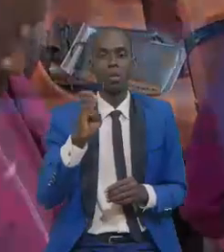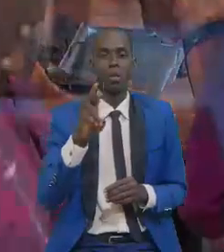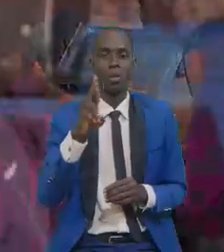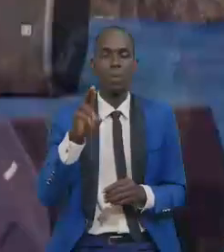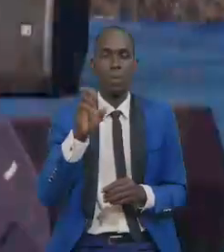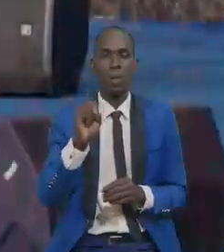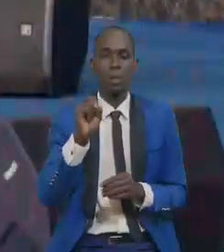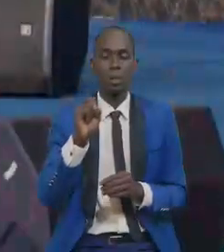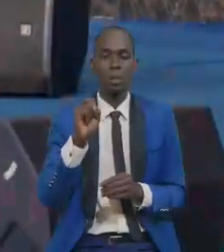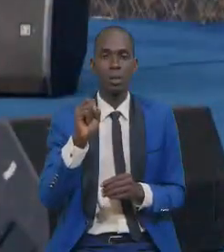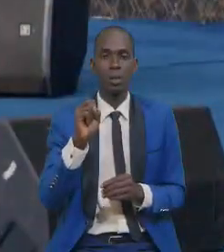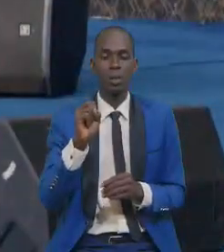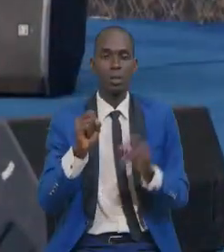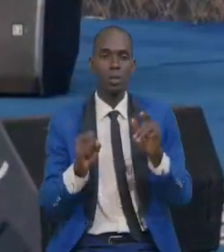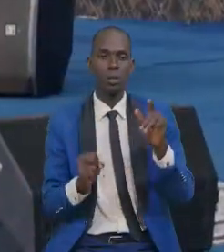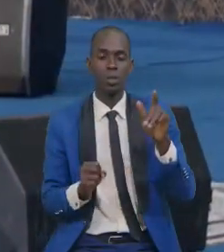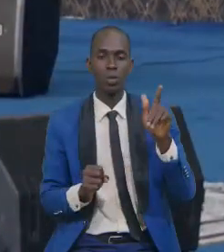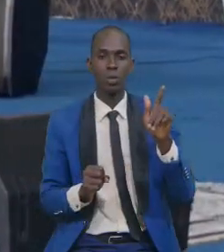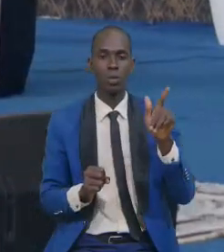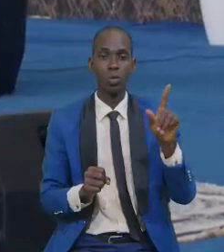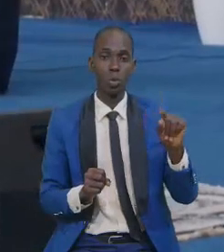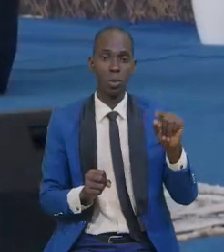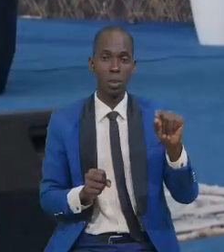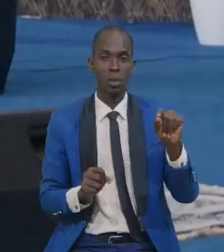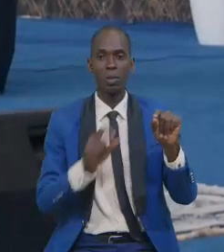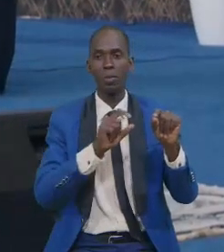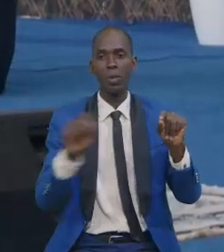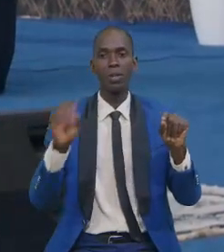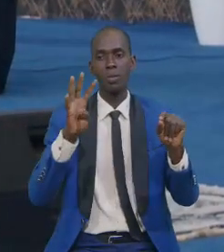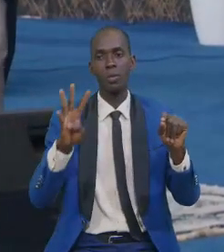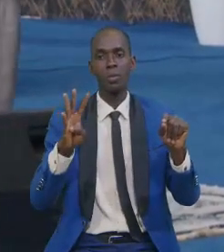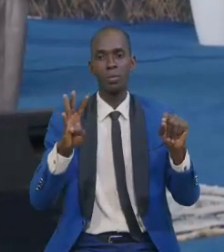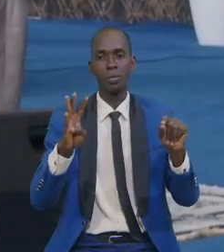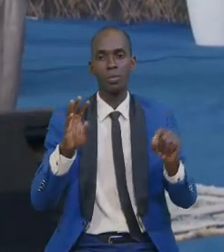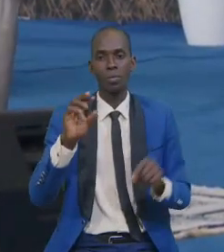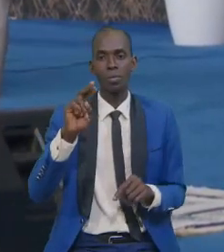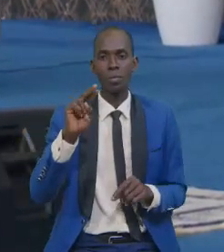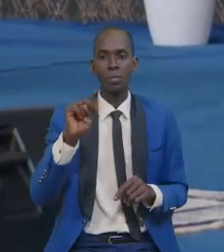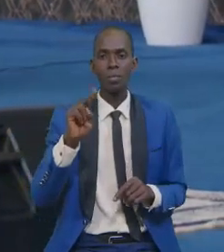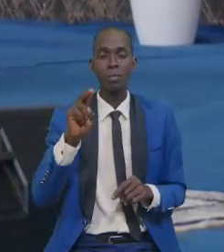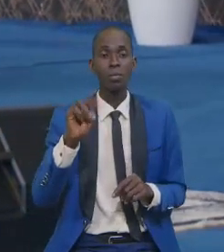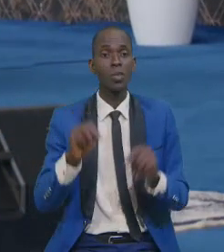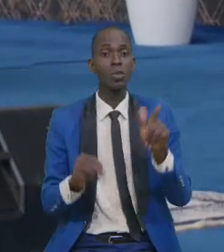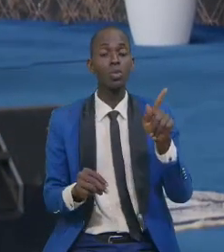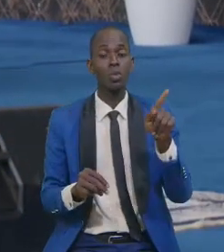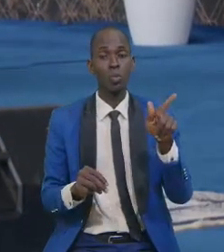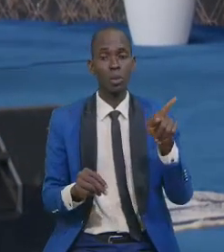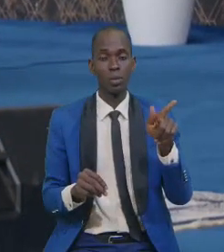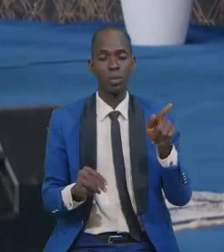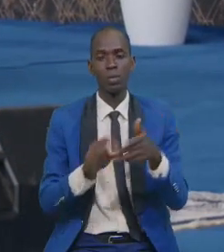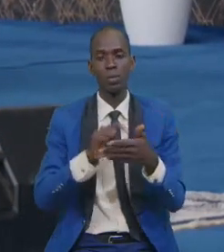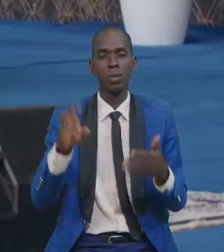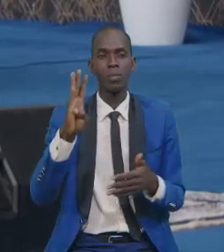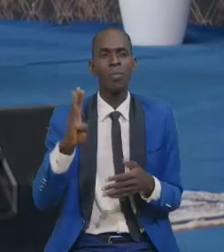21 rather, reading from verse 4. And they journeyed from